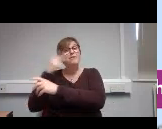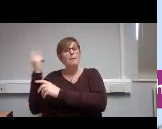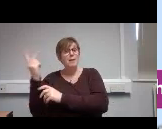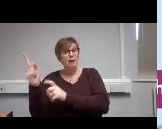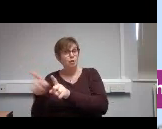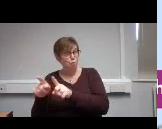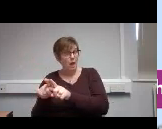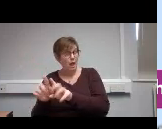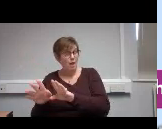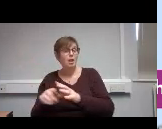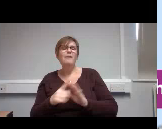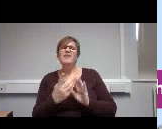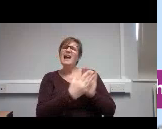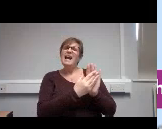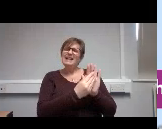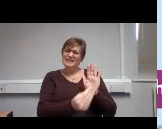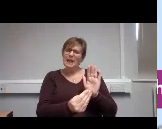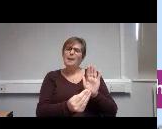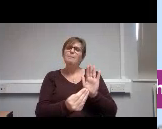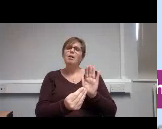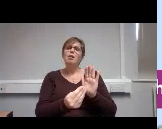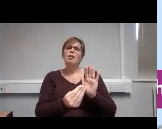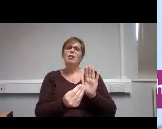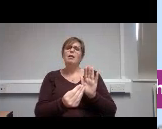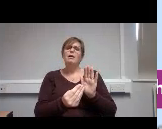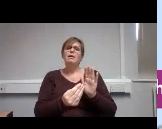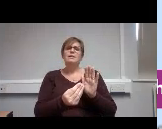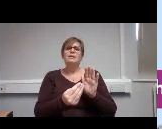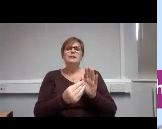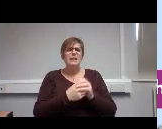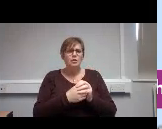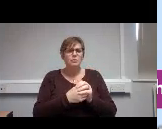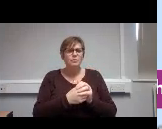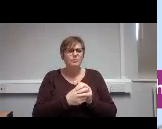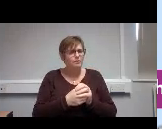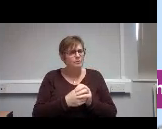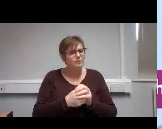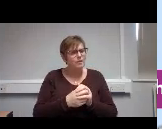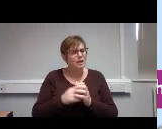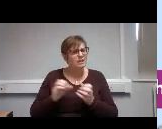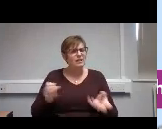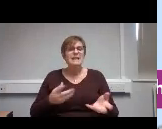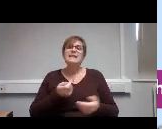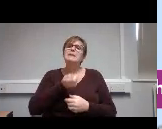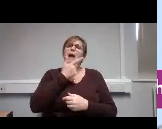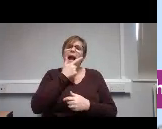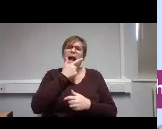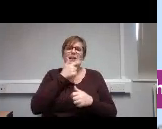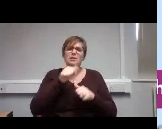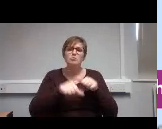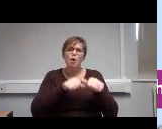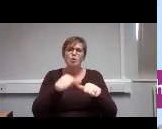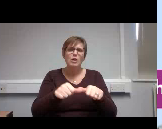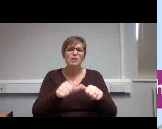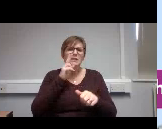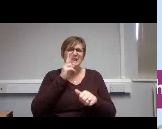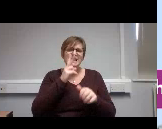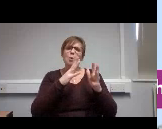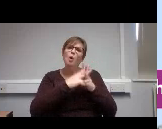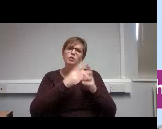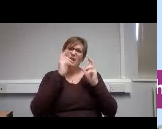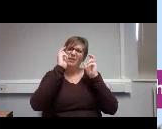parents. One example of delivery is the Smilers programme. You can see Walter the Owl on the image there. And that's kind